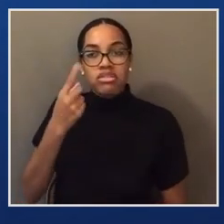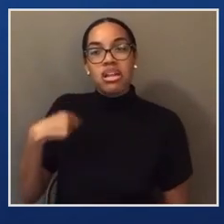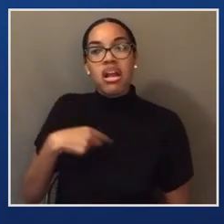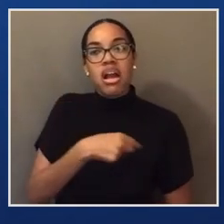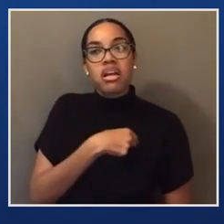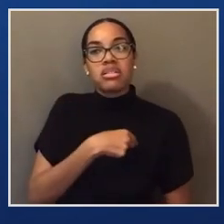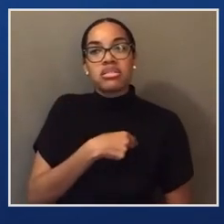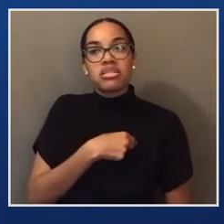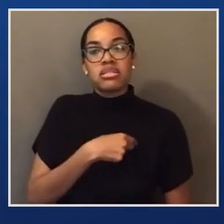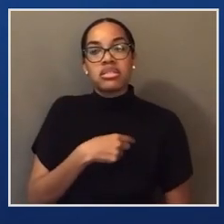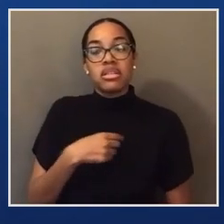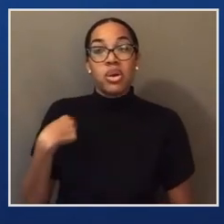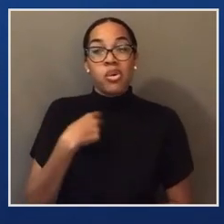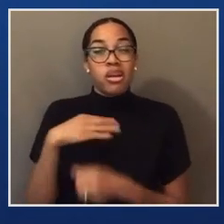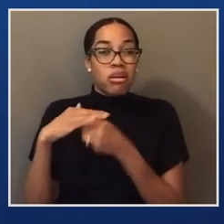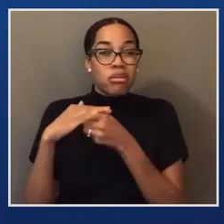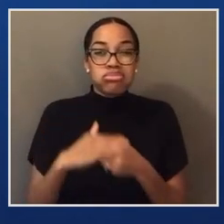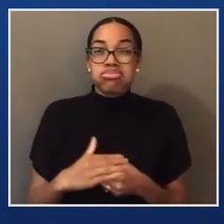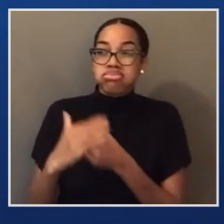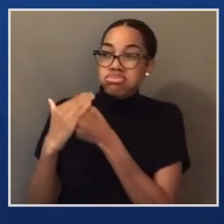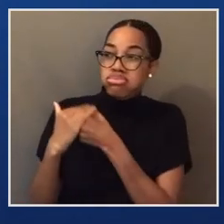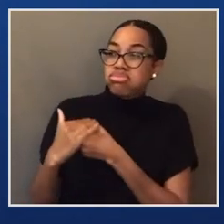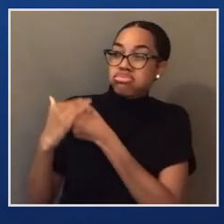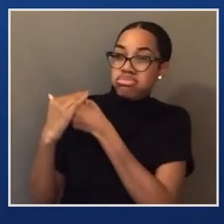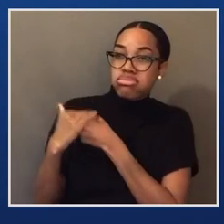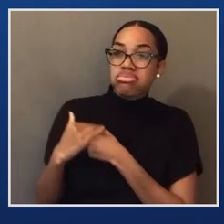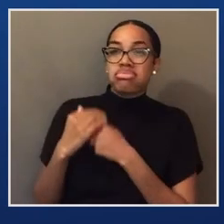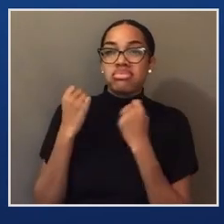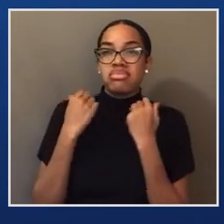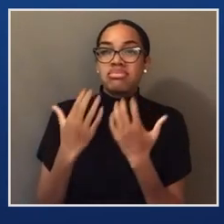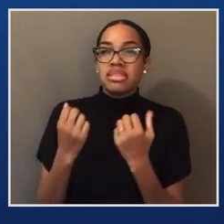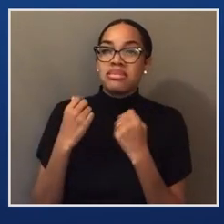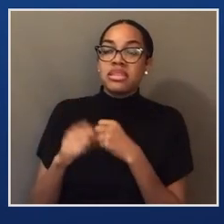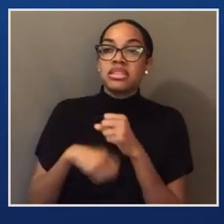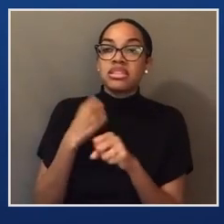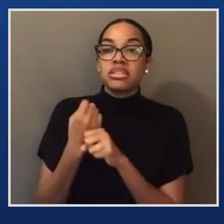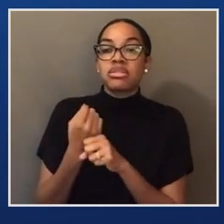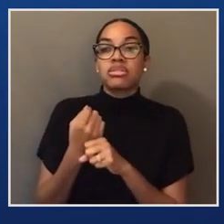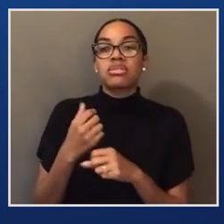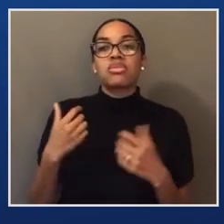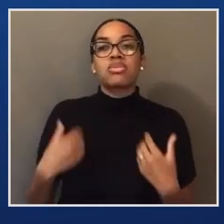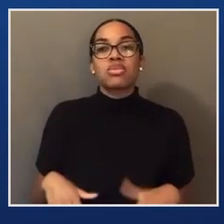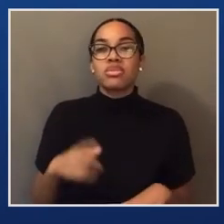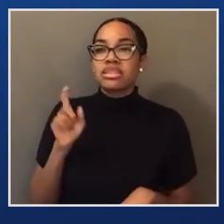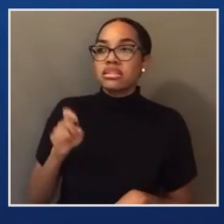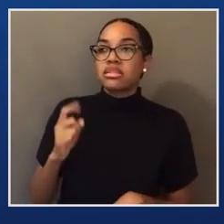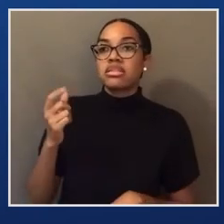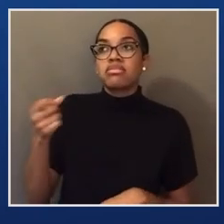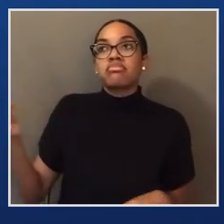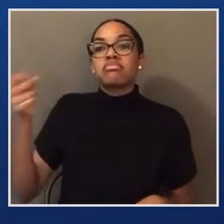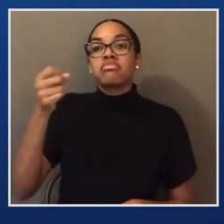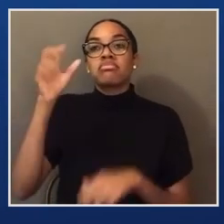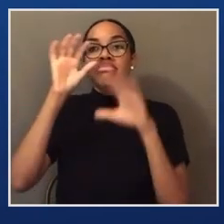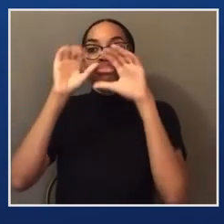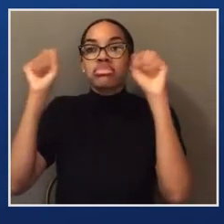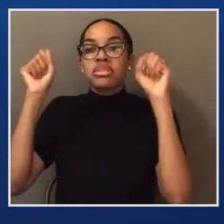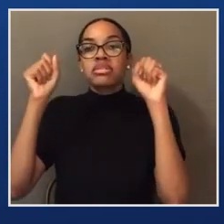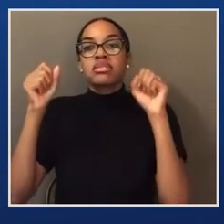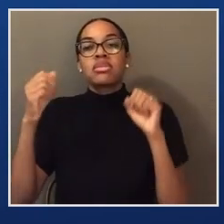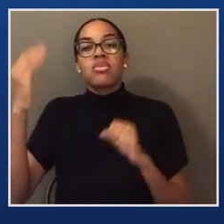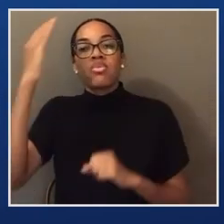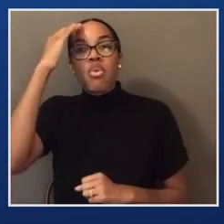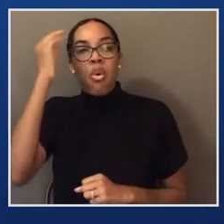going through. It saddens me to wake up and look at 40 million people unemployed. And I know it's because of